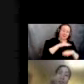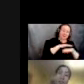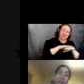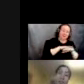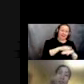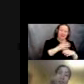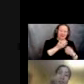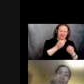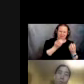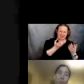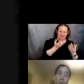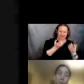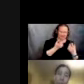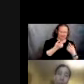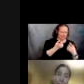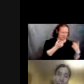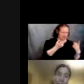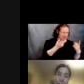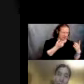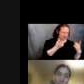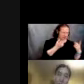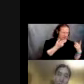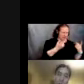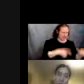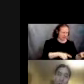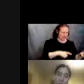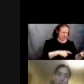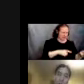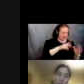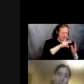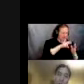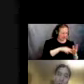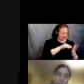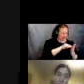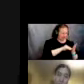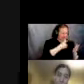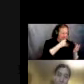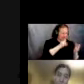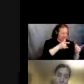contradicts what happened to